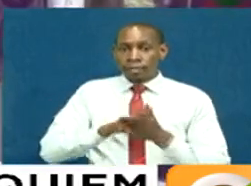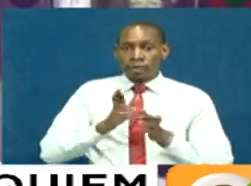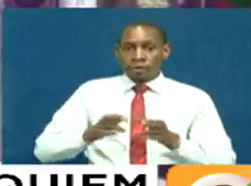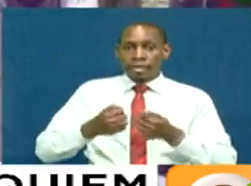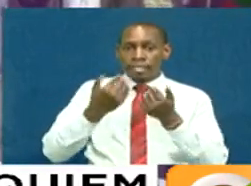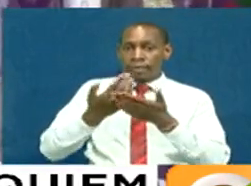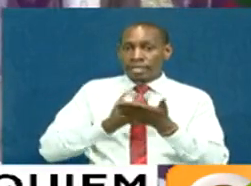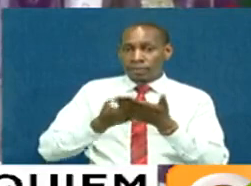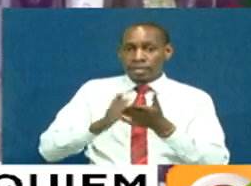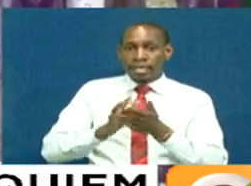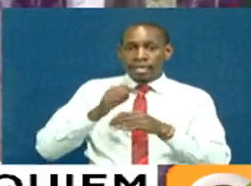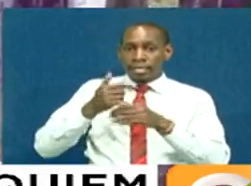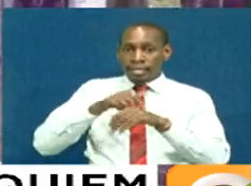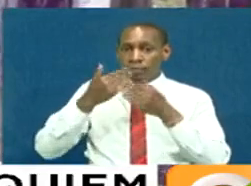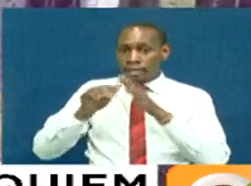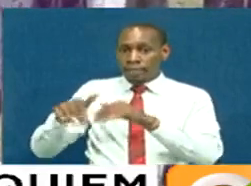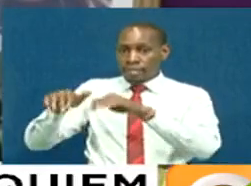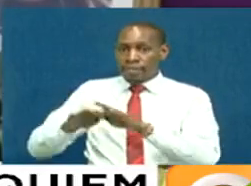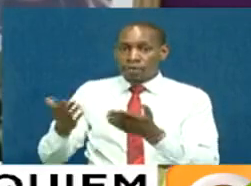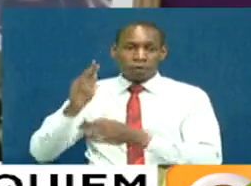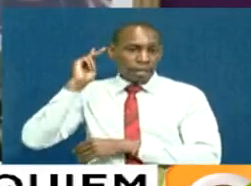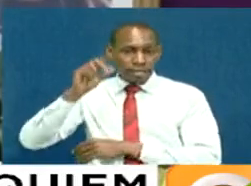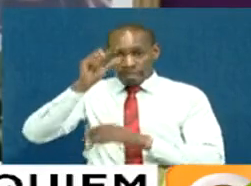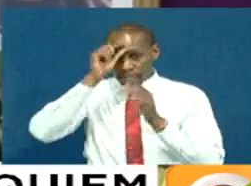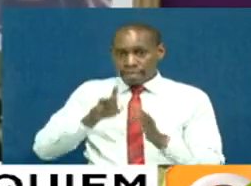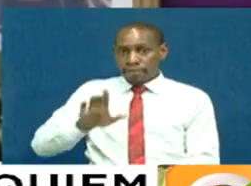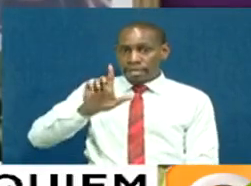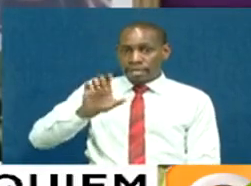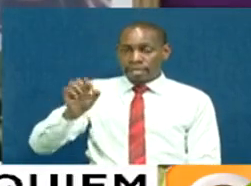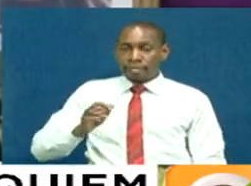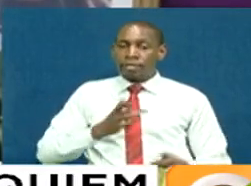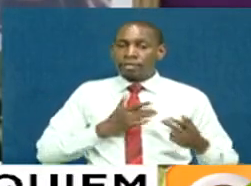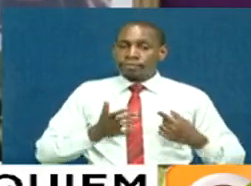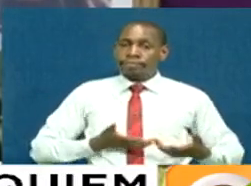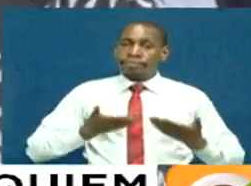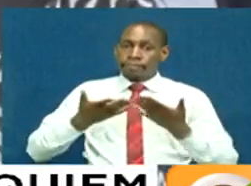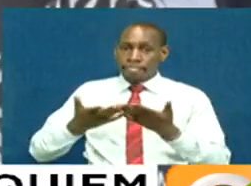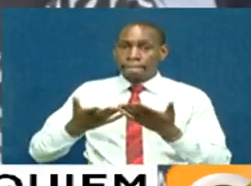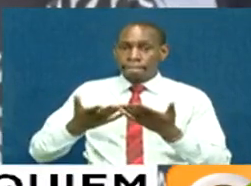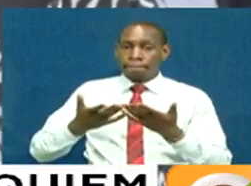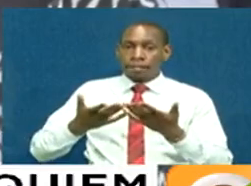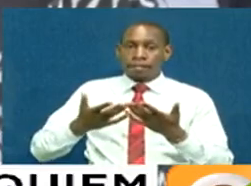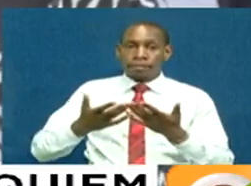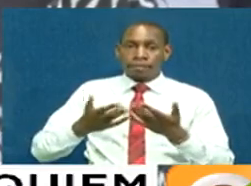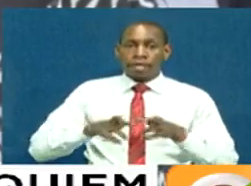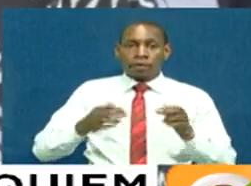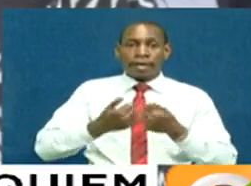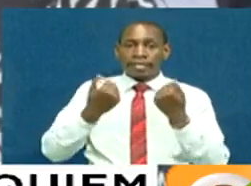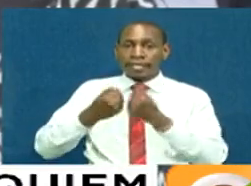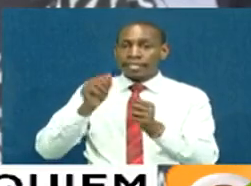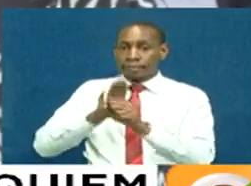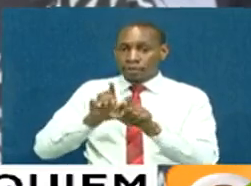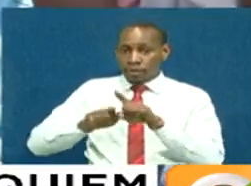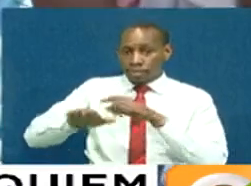week, while from a burial in Kisii, Governor Kinyanjui expressed concerns over the increased number of road accidents